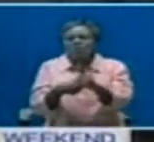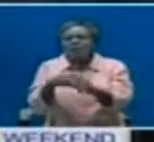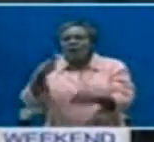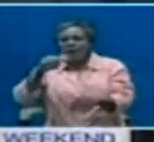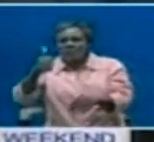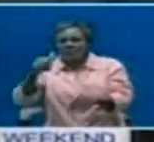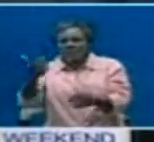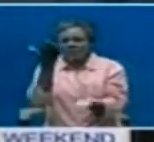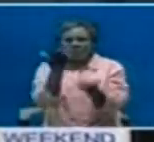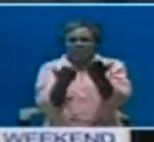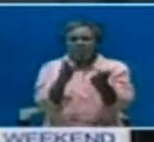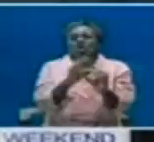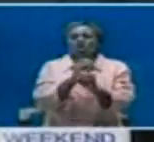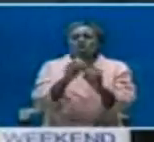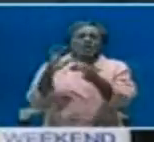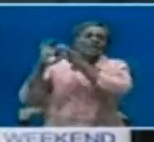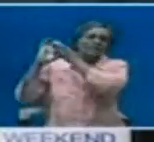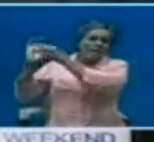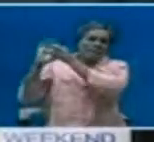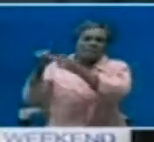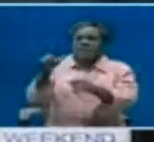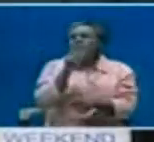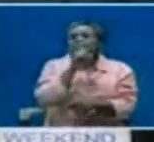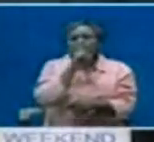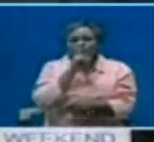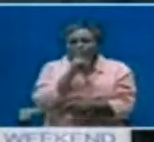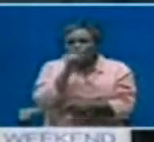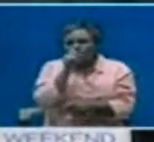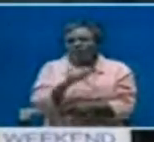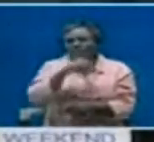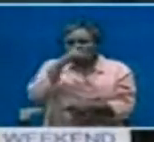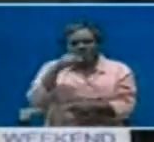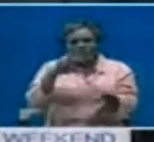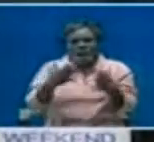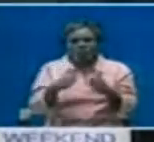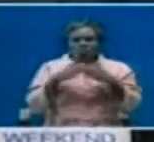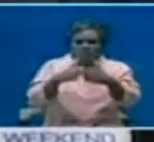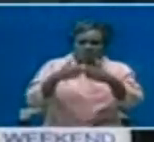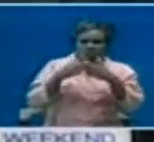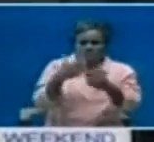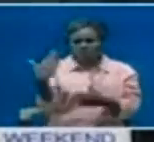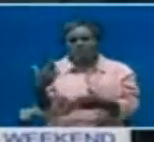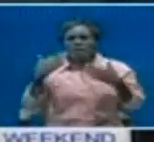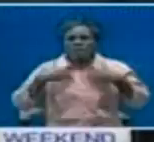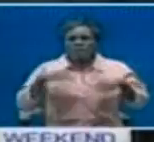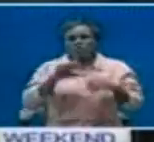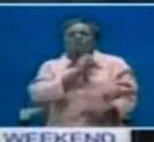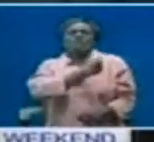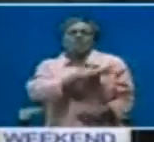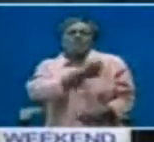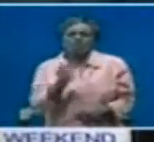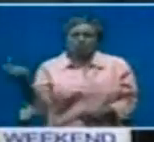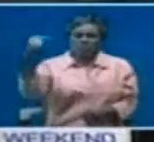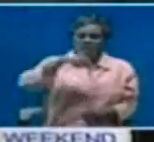where, as you know, our culture is very, very silent on how to handle sexual issues. So people are very afraid to come